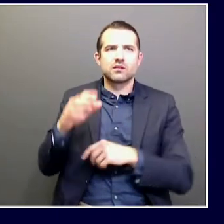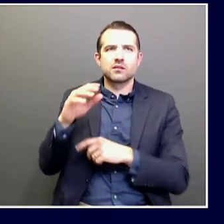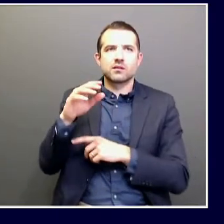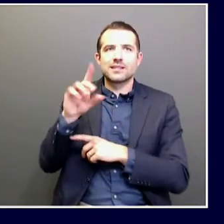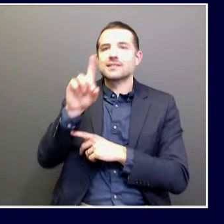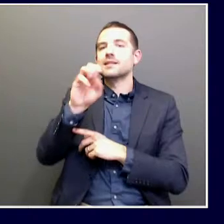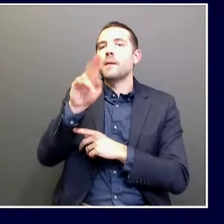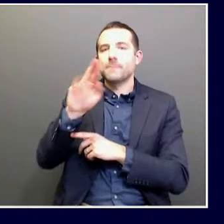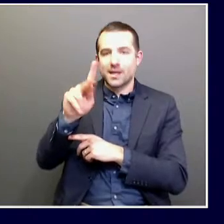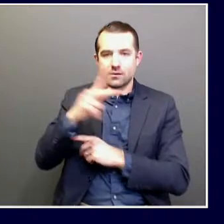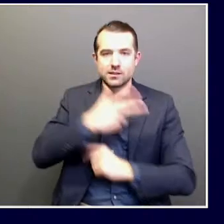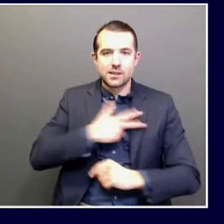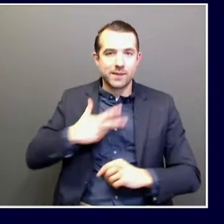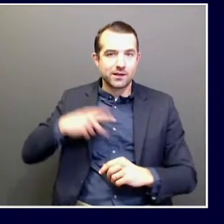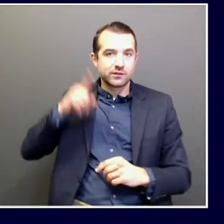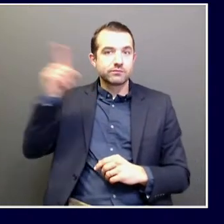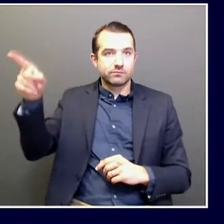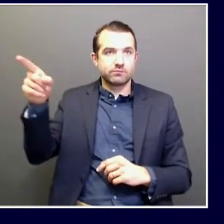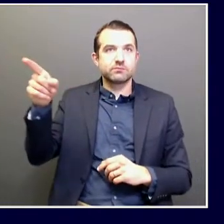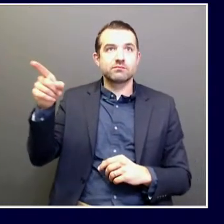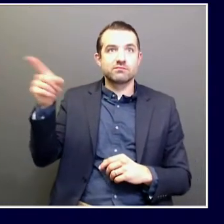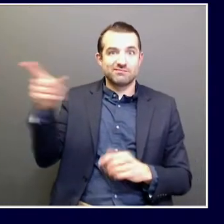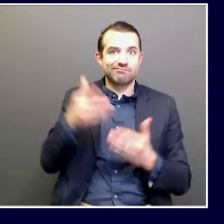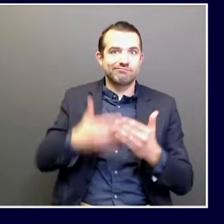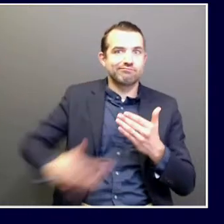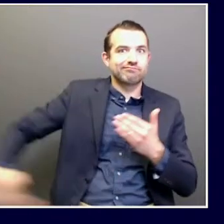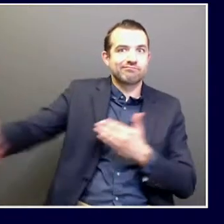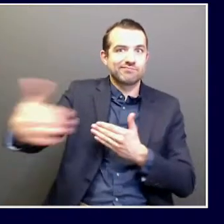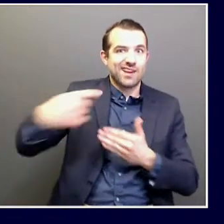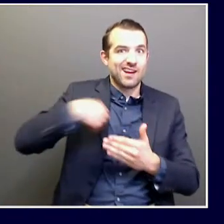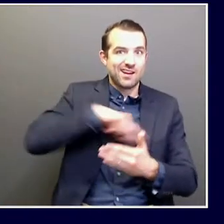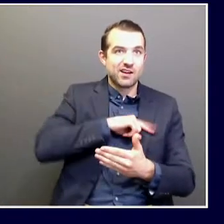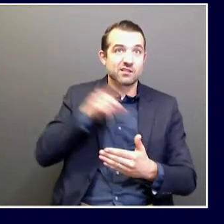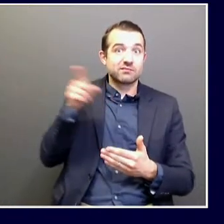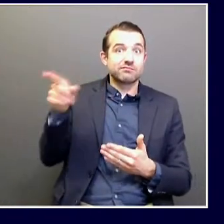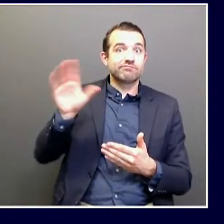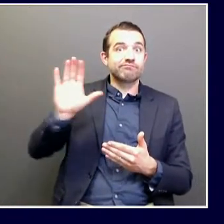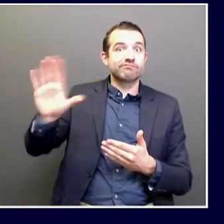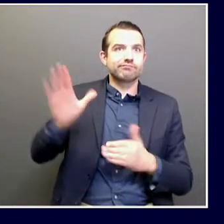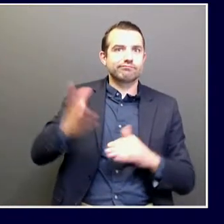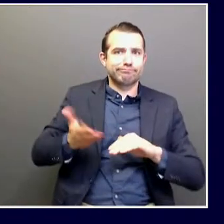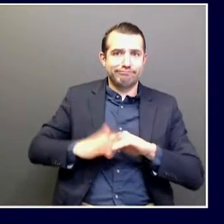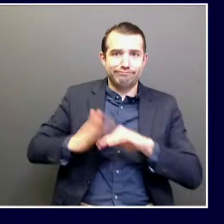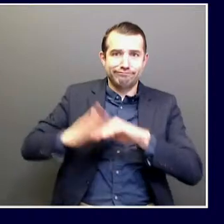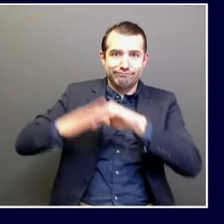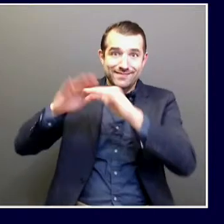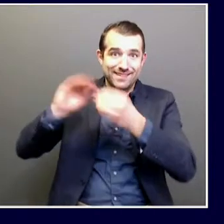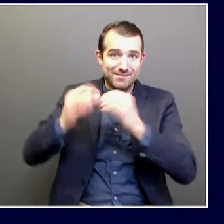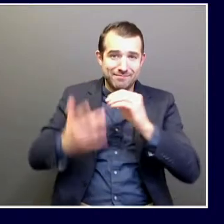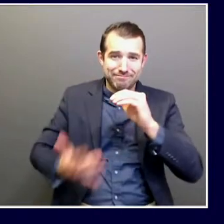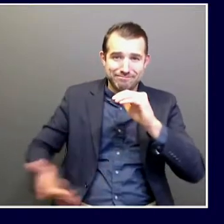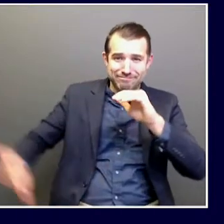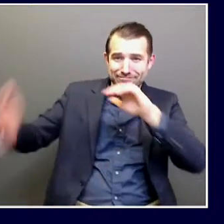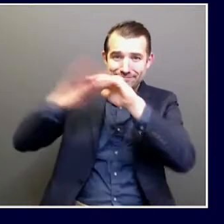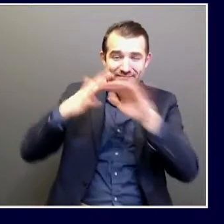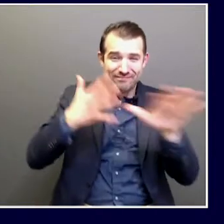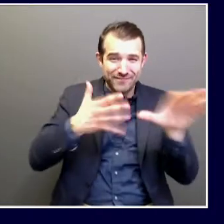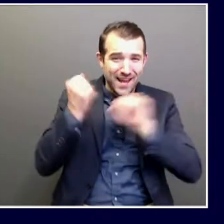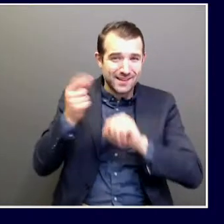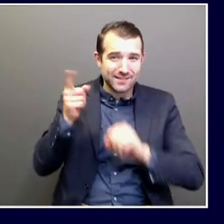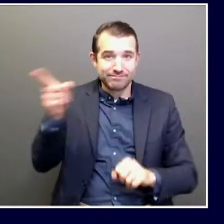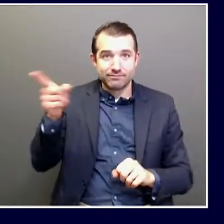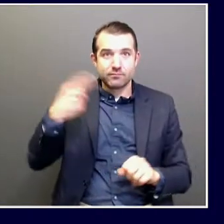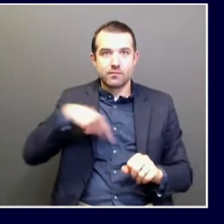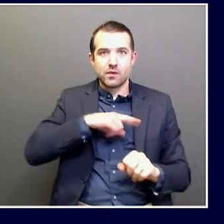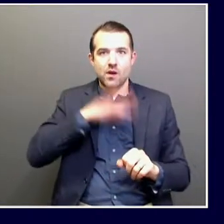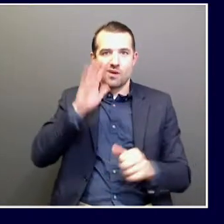The second question is, how severe is it? And here, there are some glimmers of hope. There have been 2 papers that have been